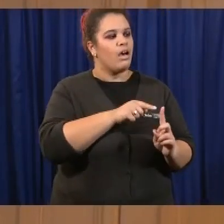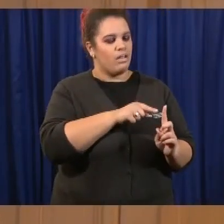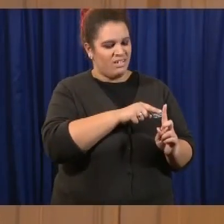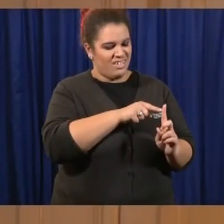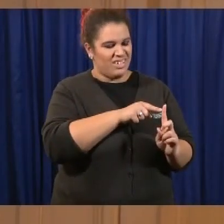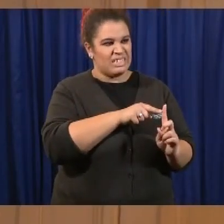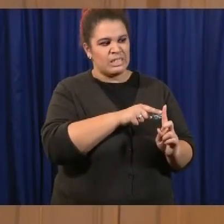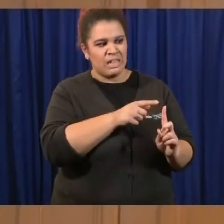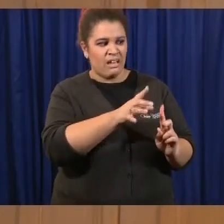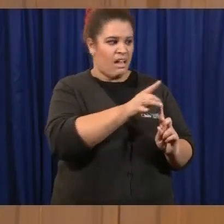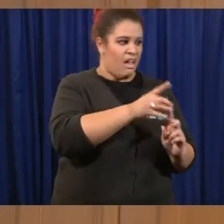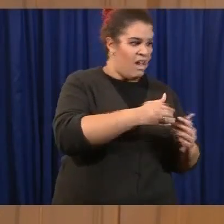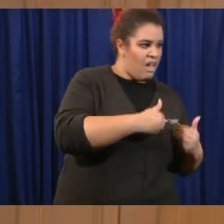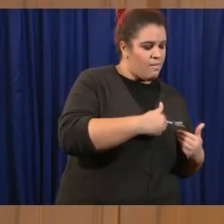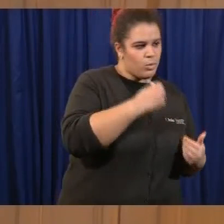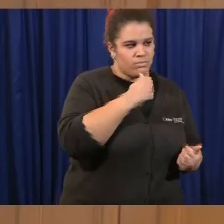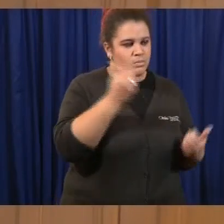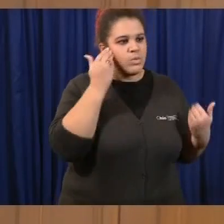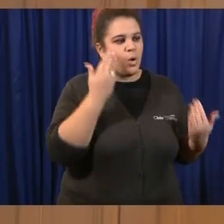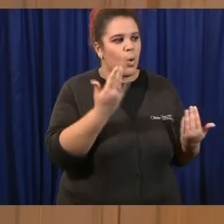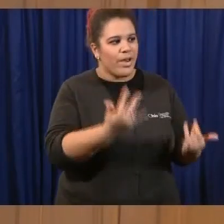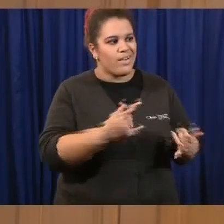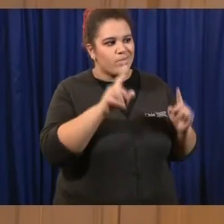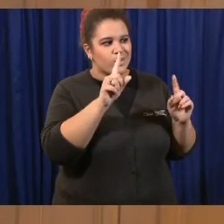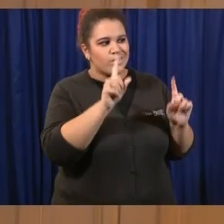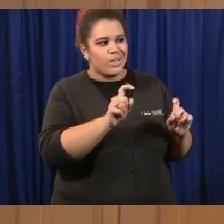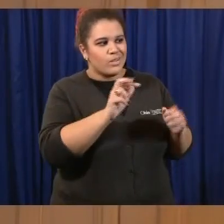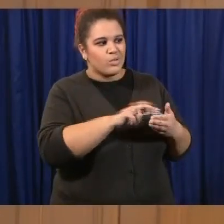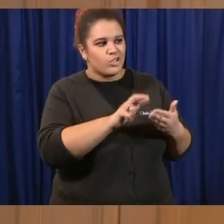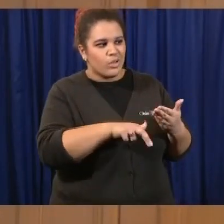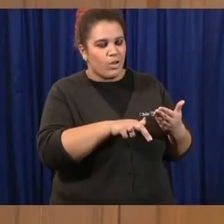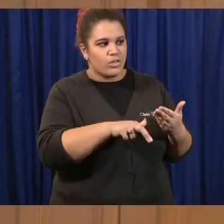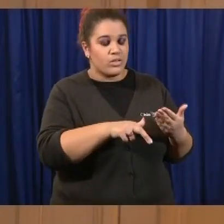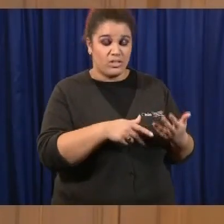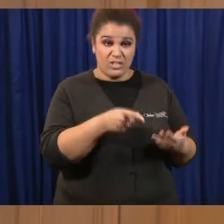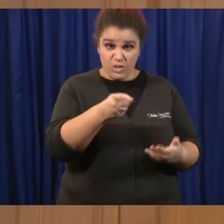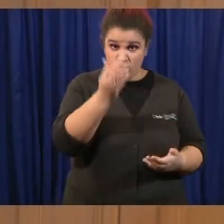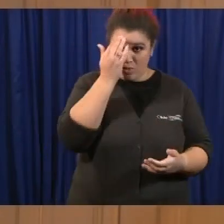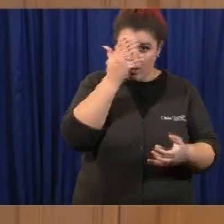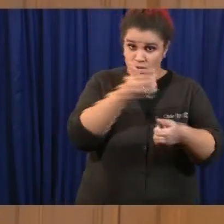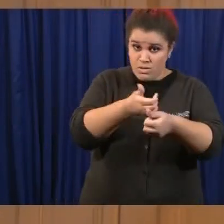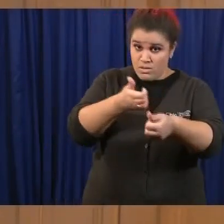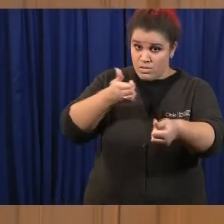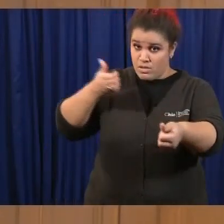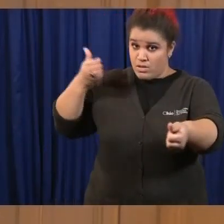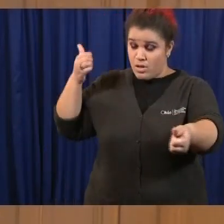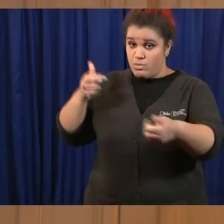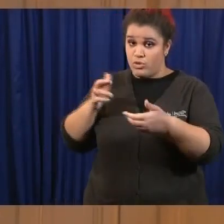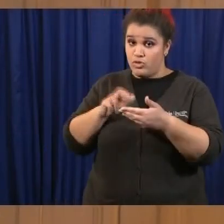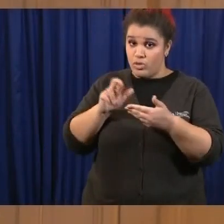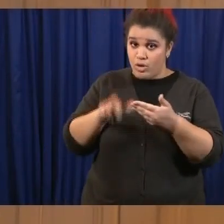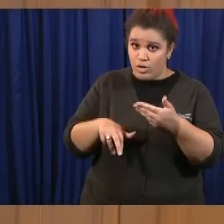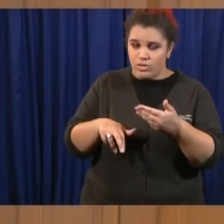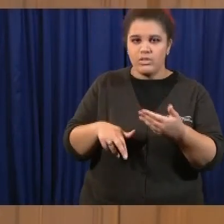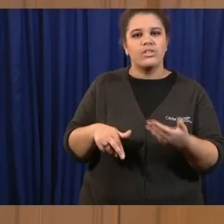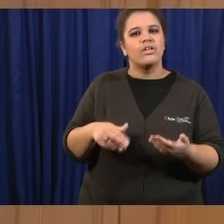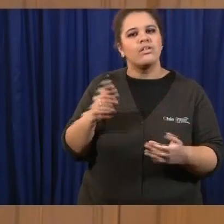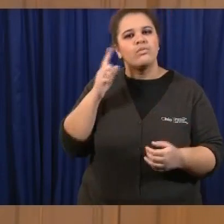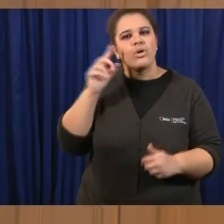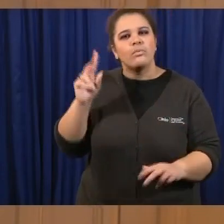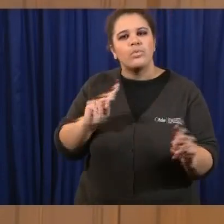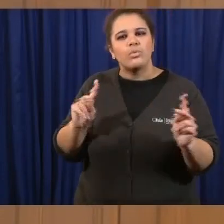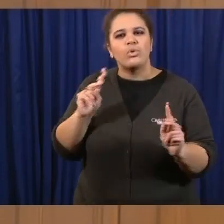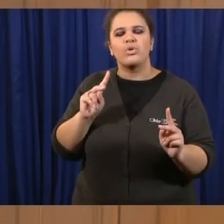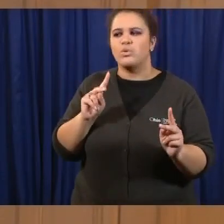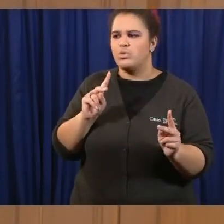backlog happening, and what would you recommend to a family member who's maybe waiting for either their loved one or another resident in that